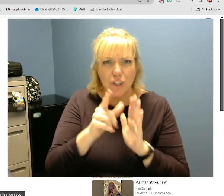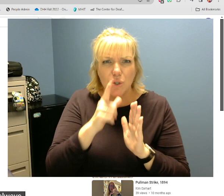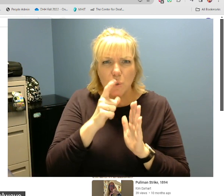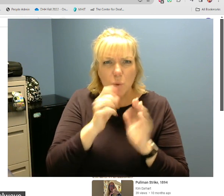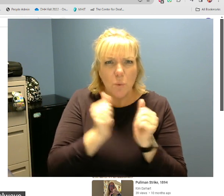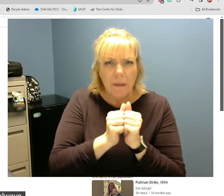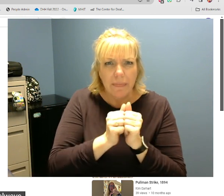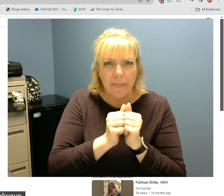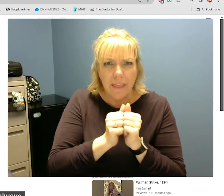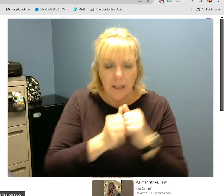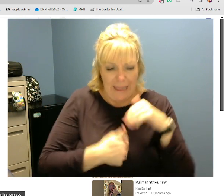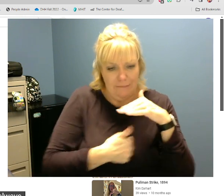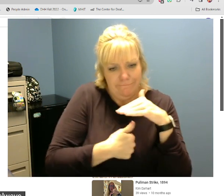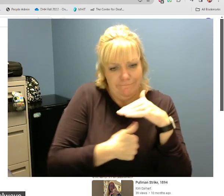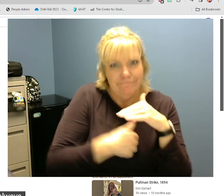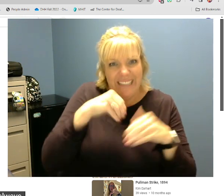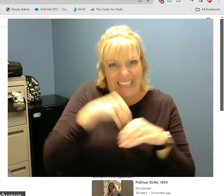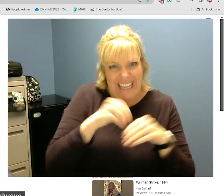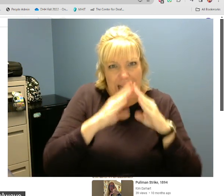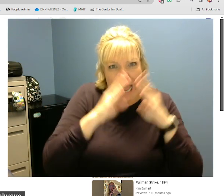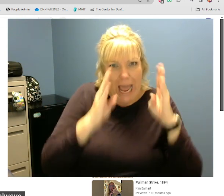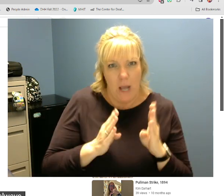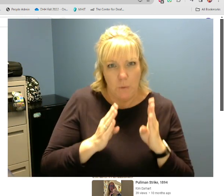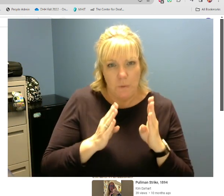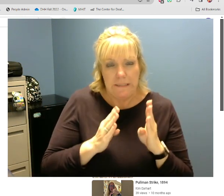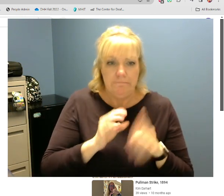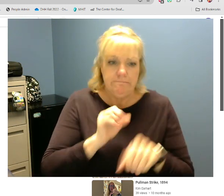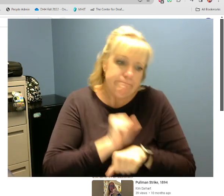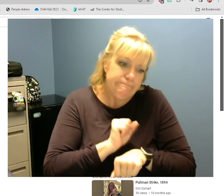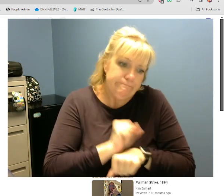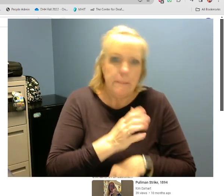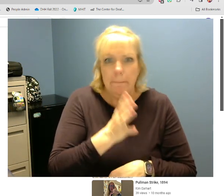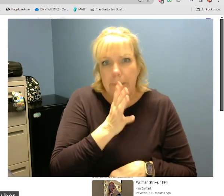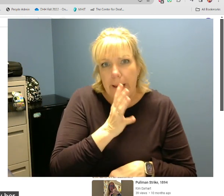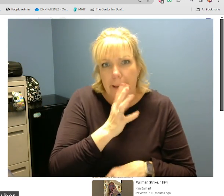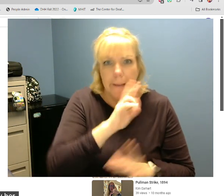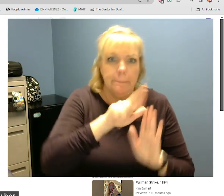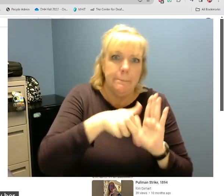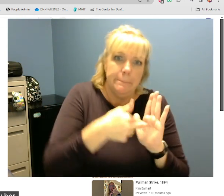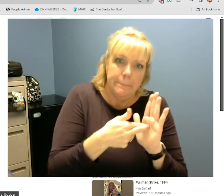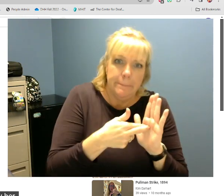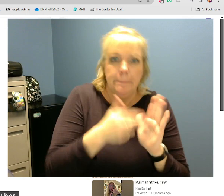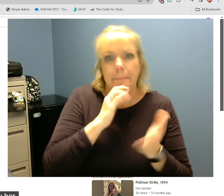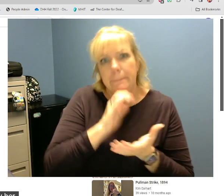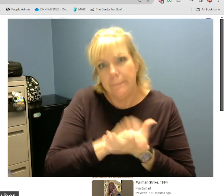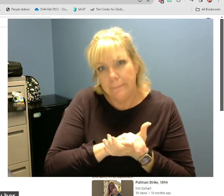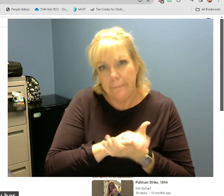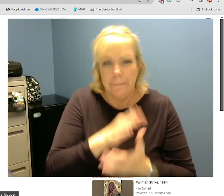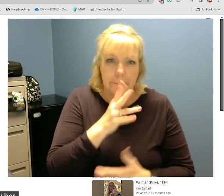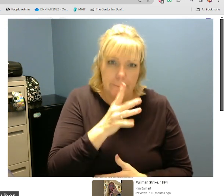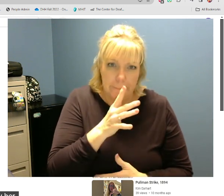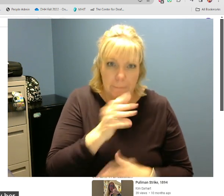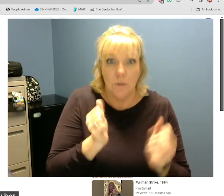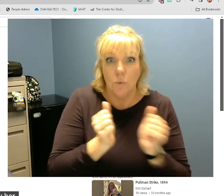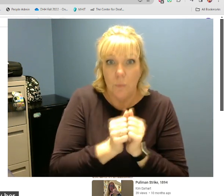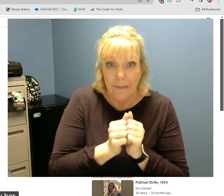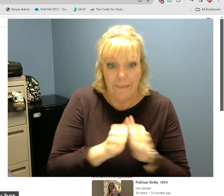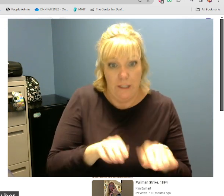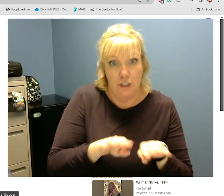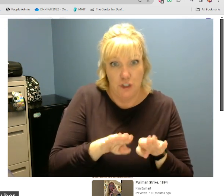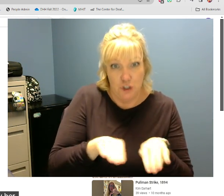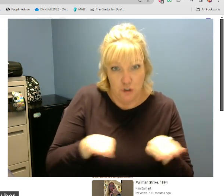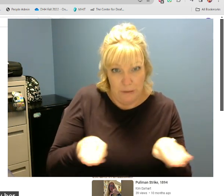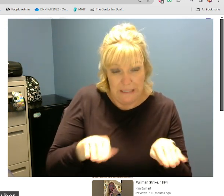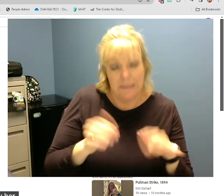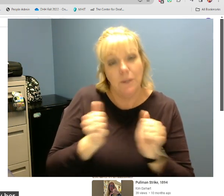always inside, and clearly like in a domestic space inside. She was always surrounded by her children, by